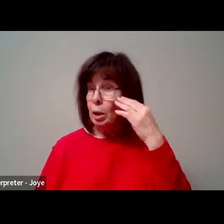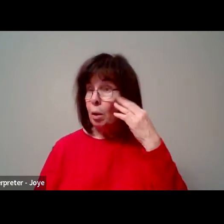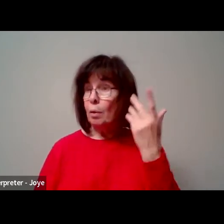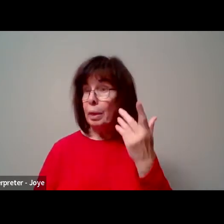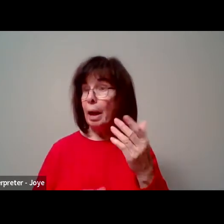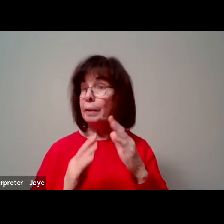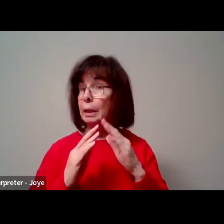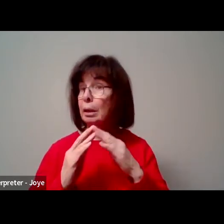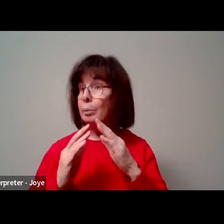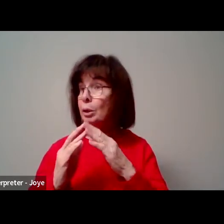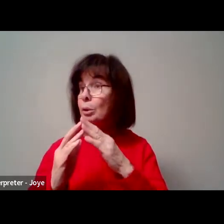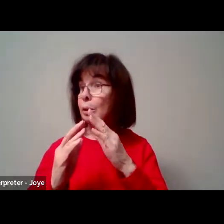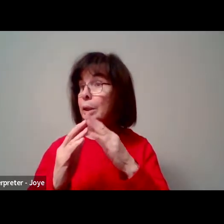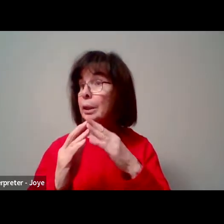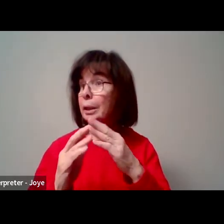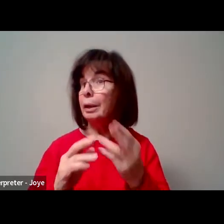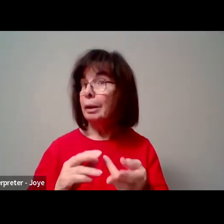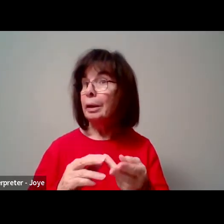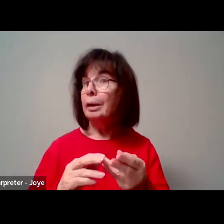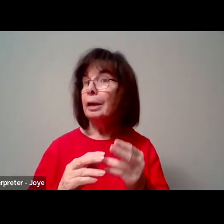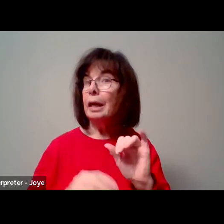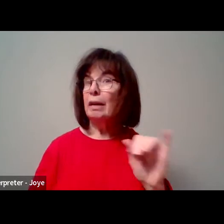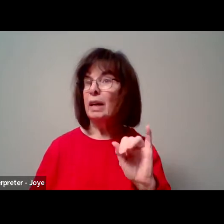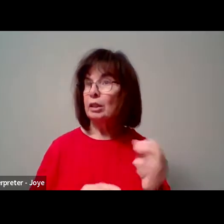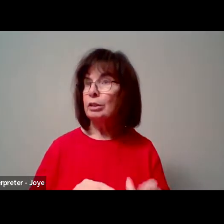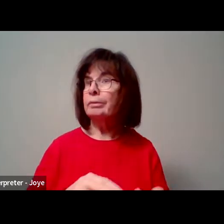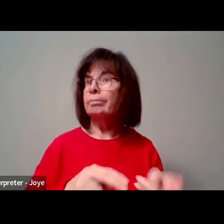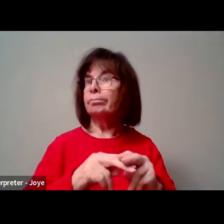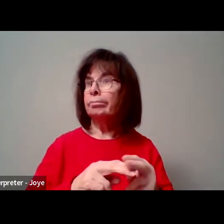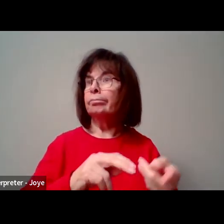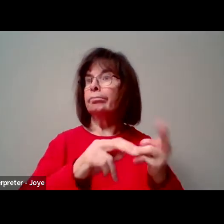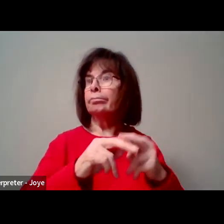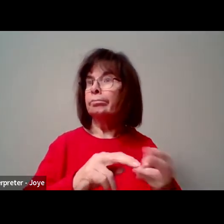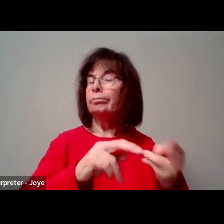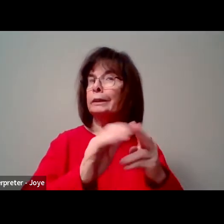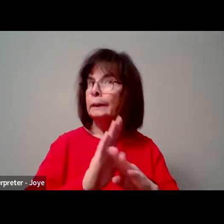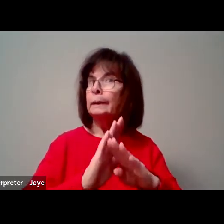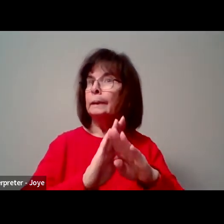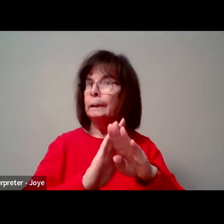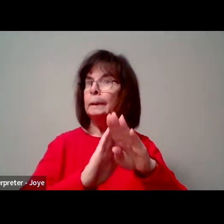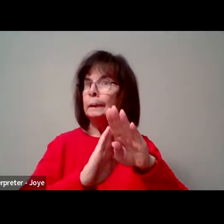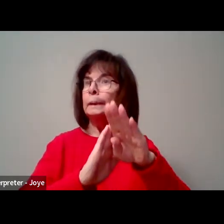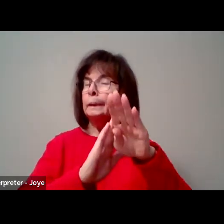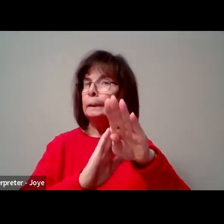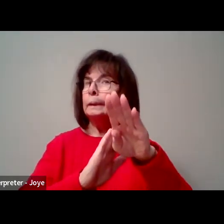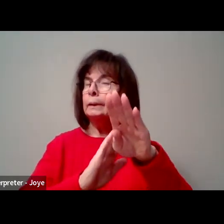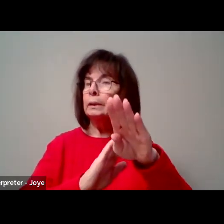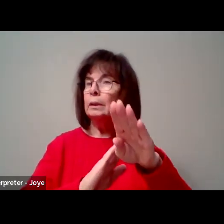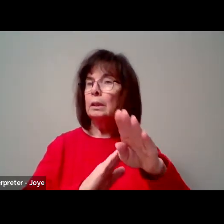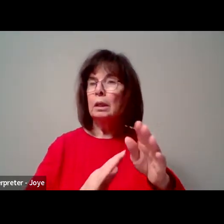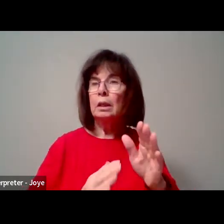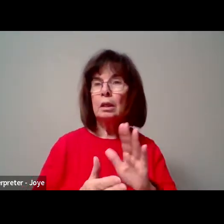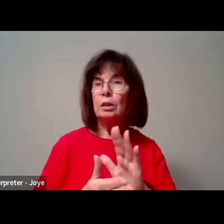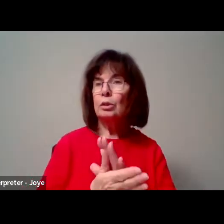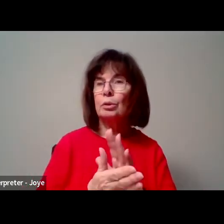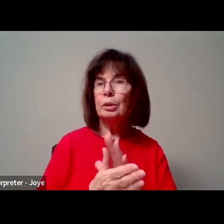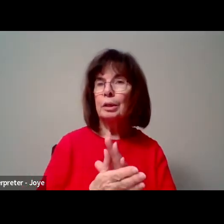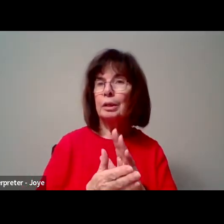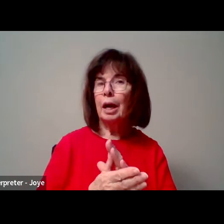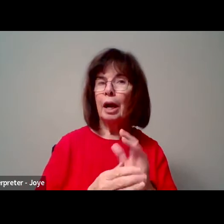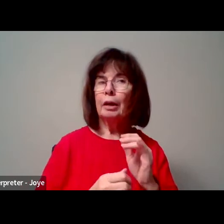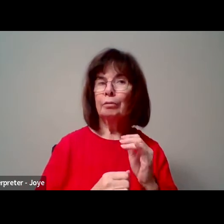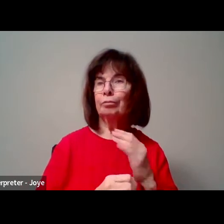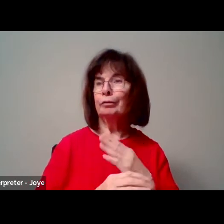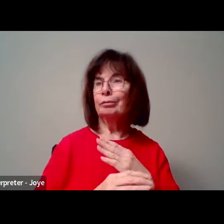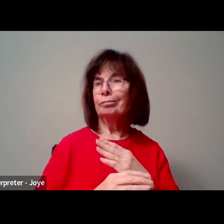infection has climbed, that has been the case inside of the schools. Schools were not immune to that. And so the cases